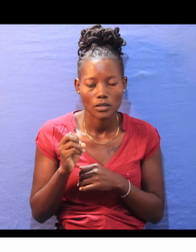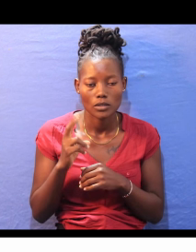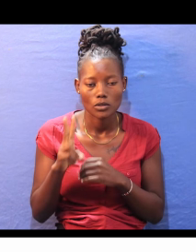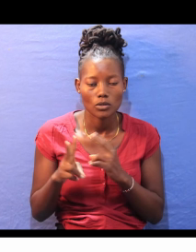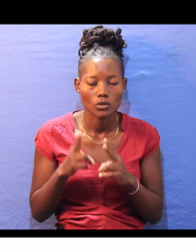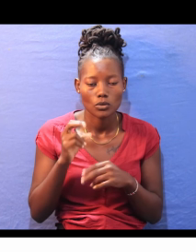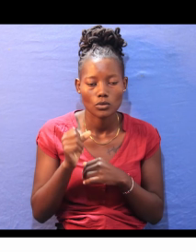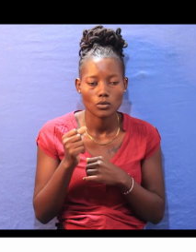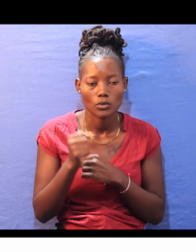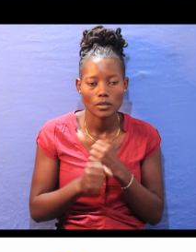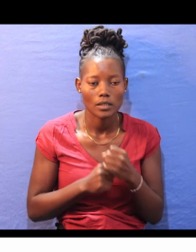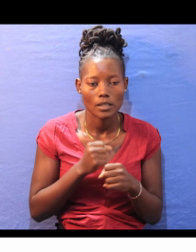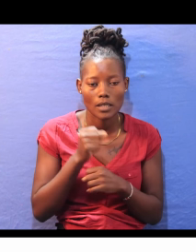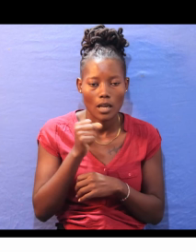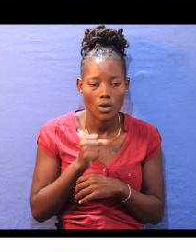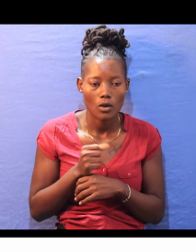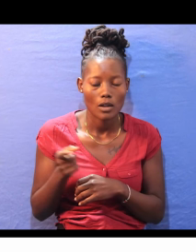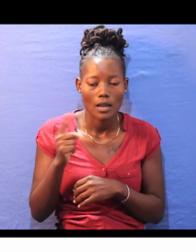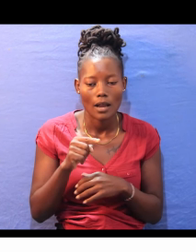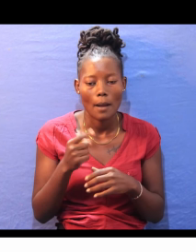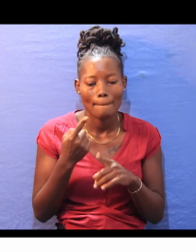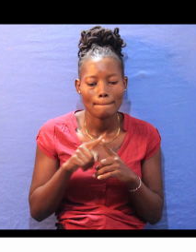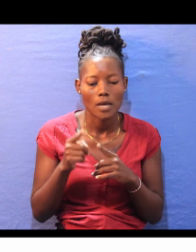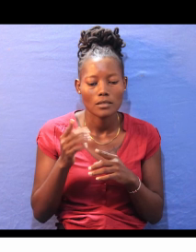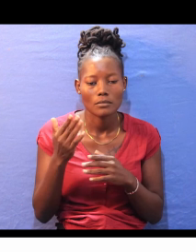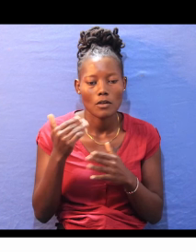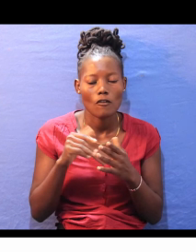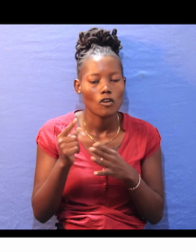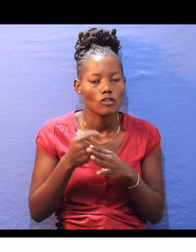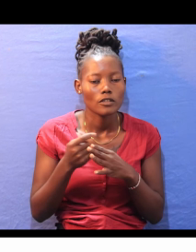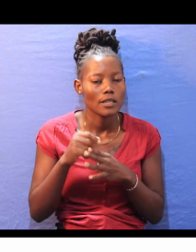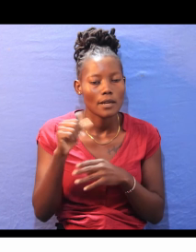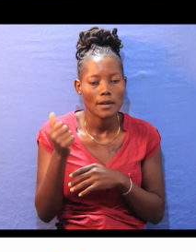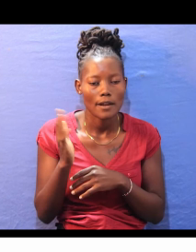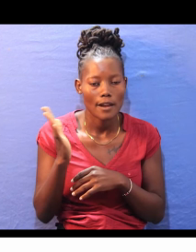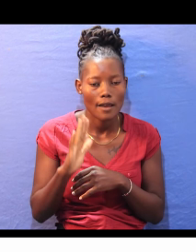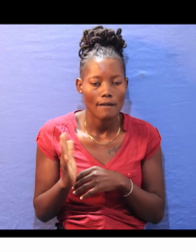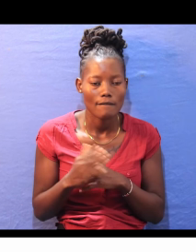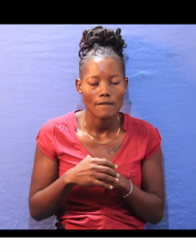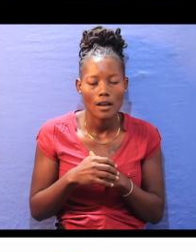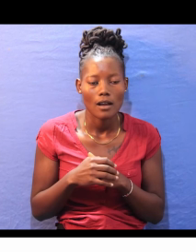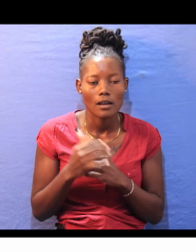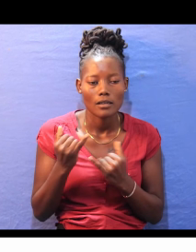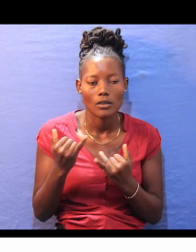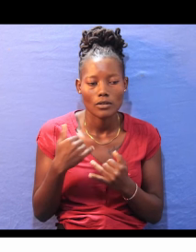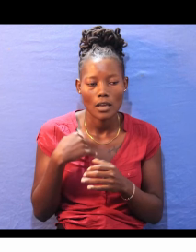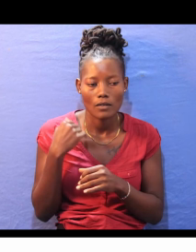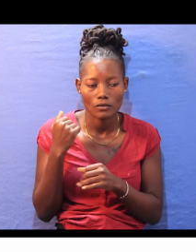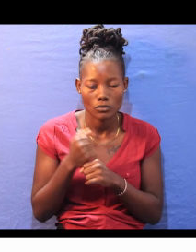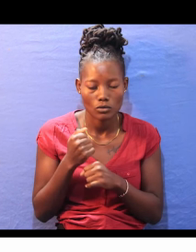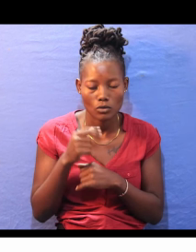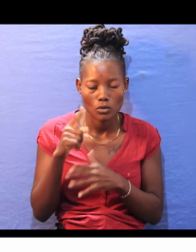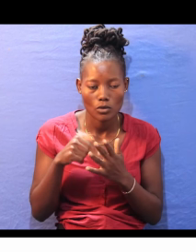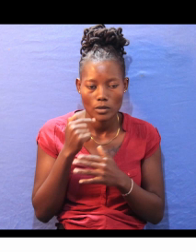in who's never trained before, they have to do the beginner stage. They will do the beginner